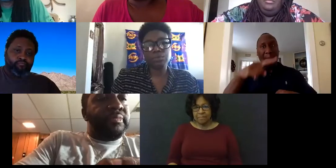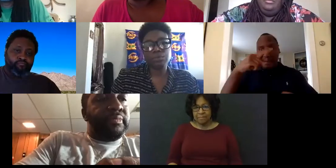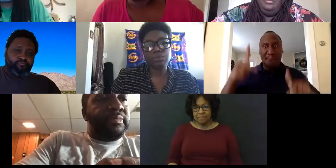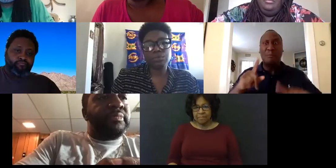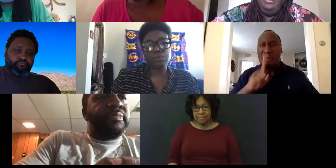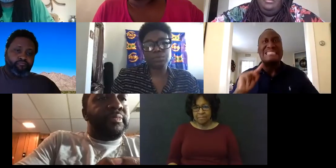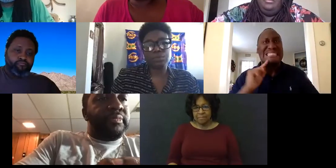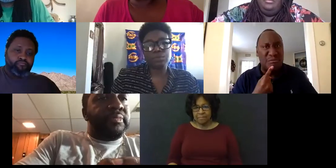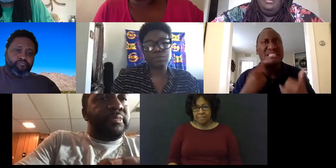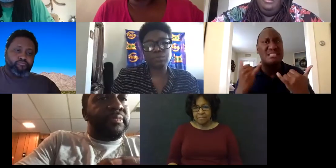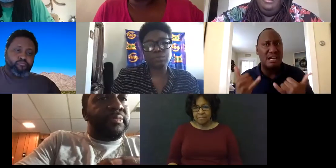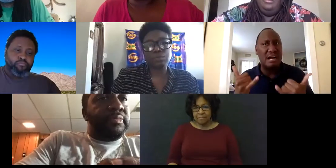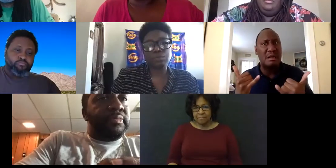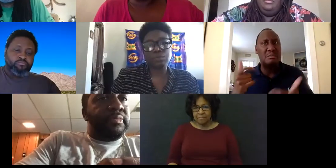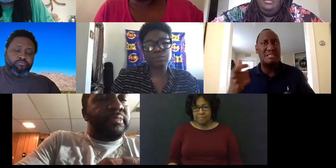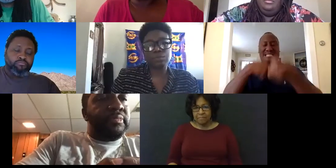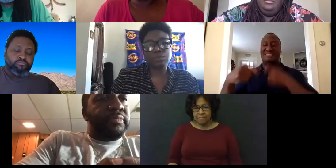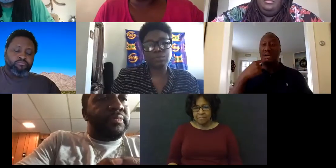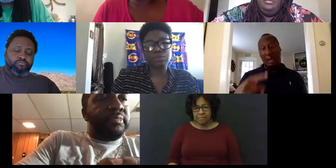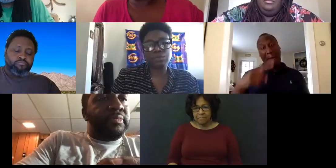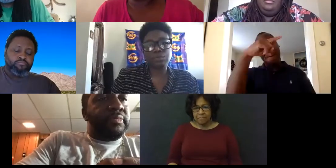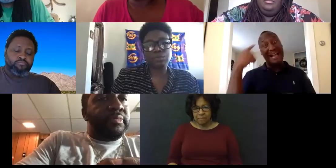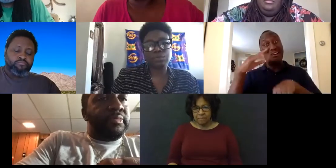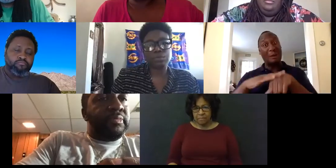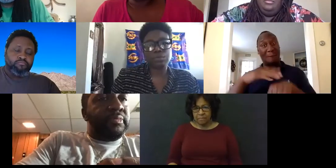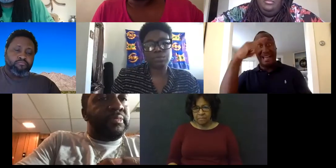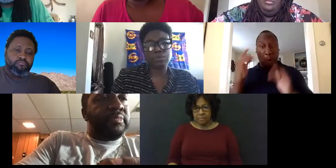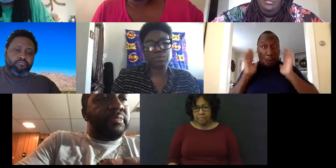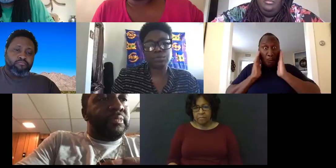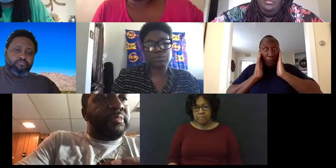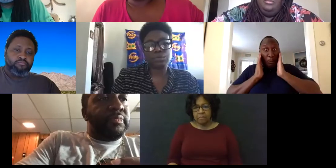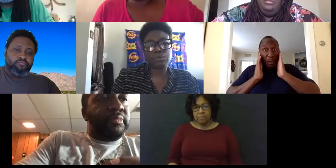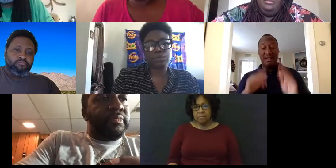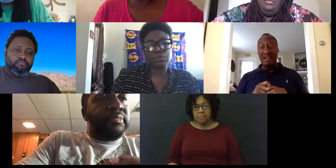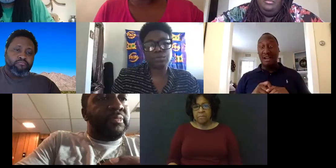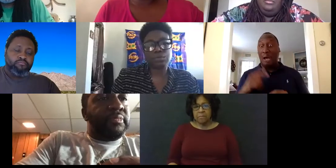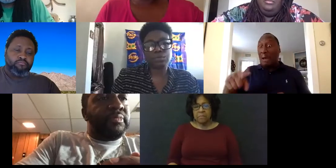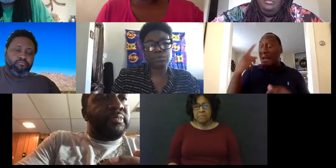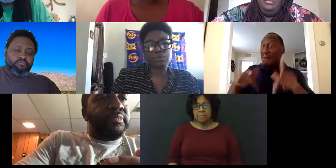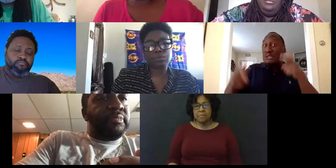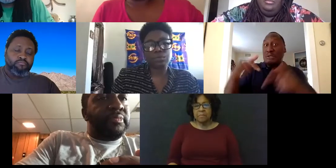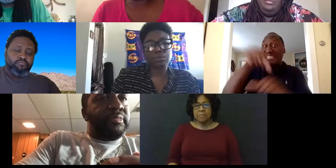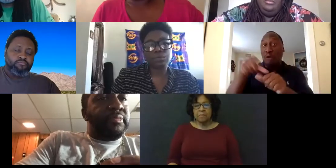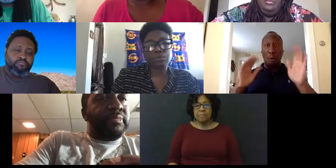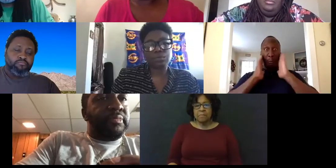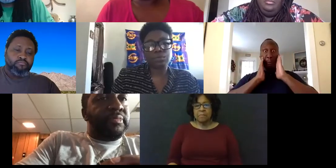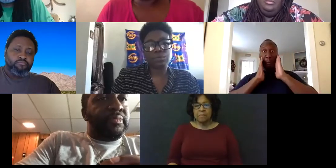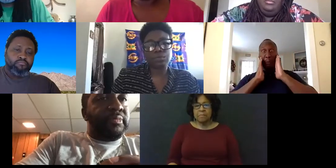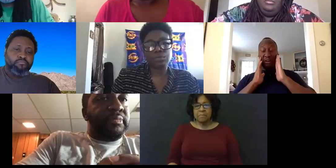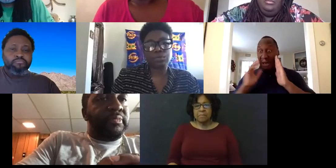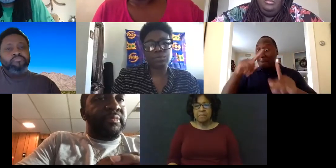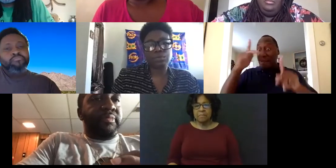together. And then people will see that black people are serious. You know, instead of talking about black on